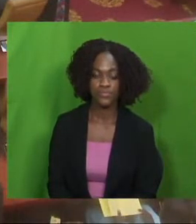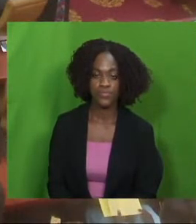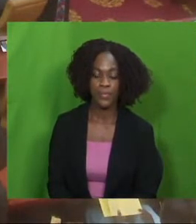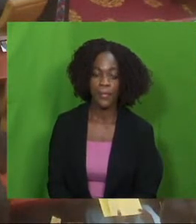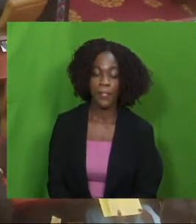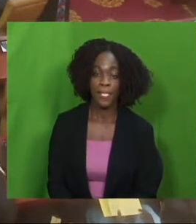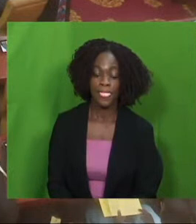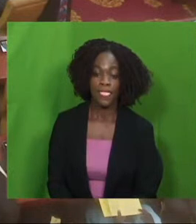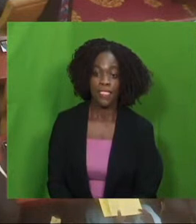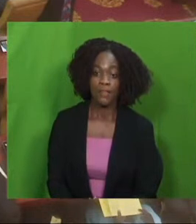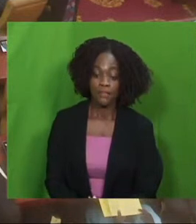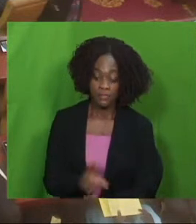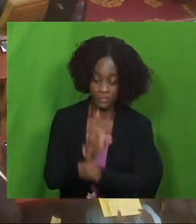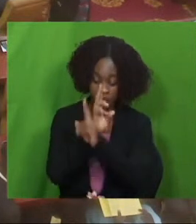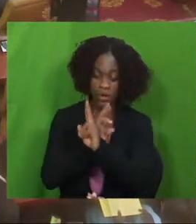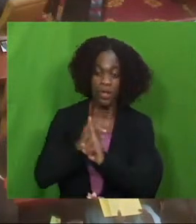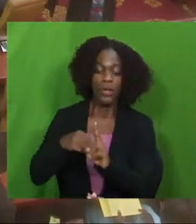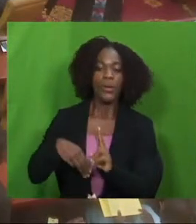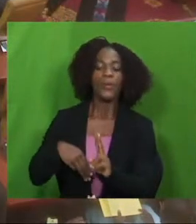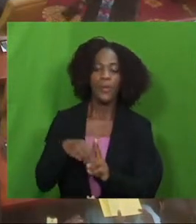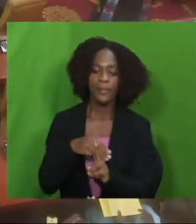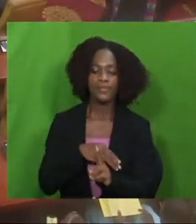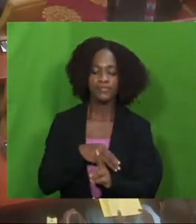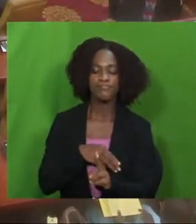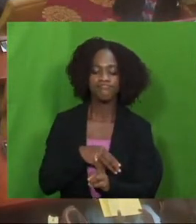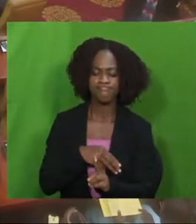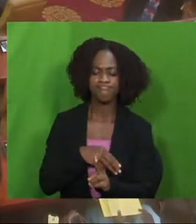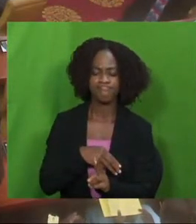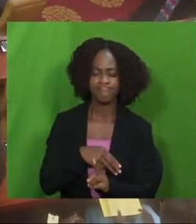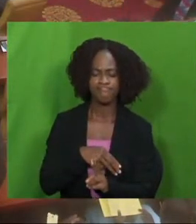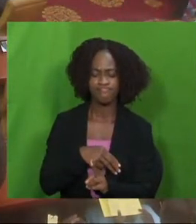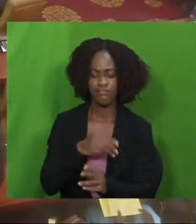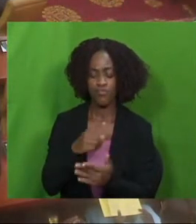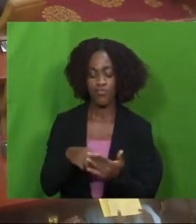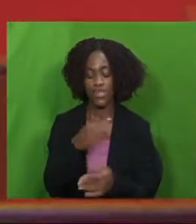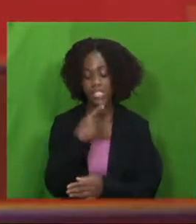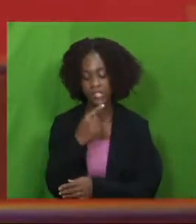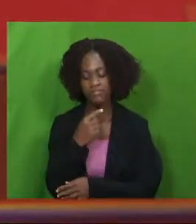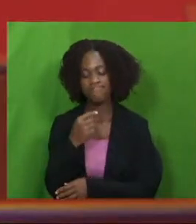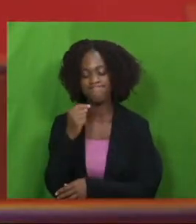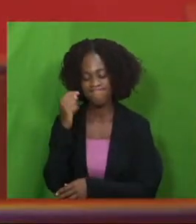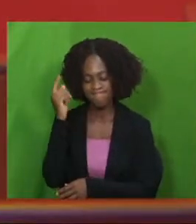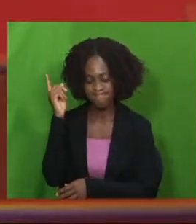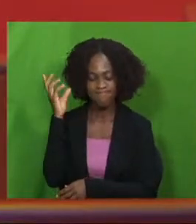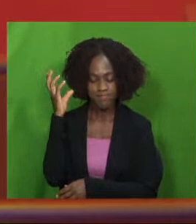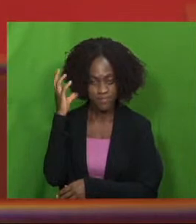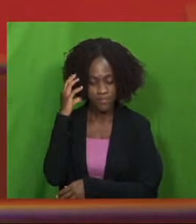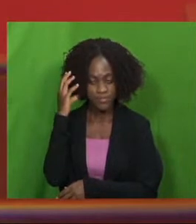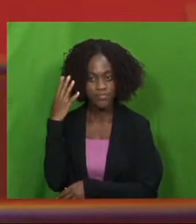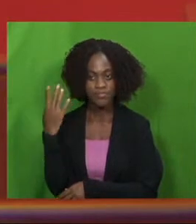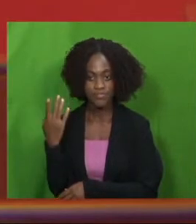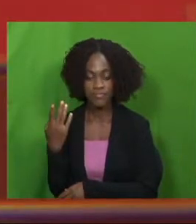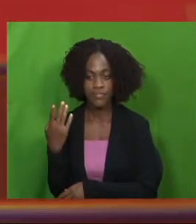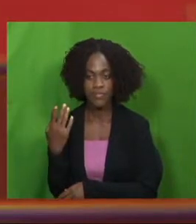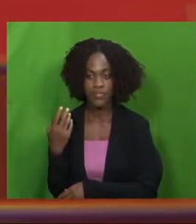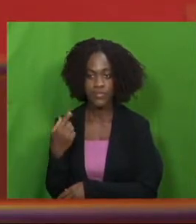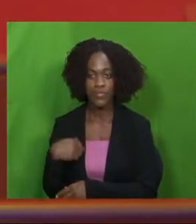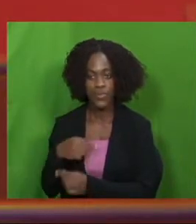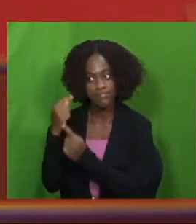Honourable Member, we've taken note of the concern and we'll